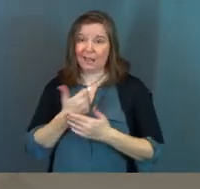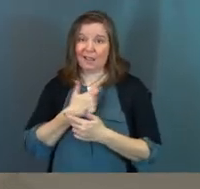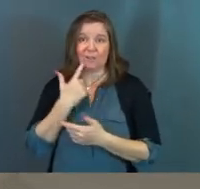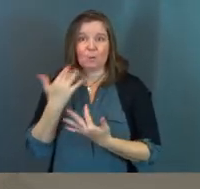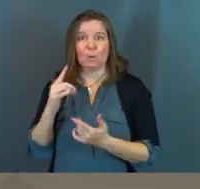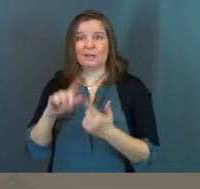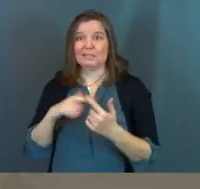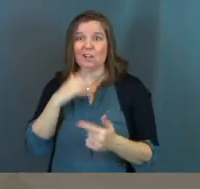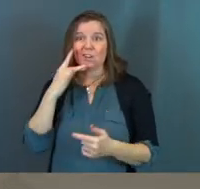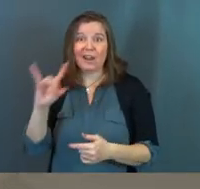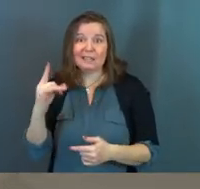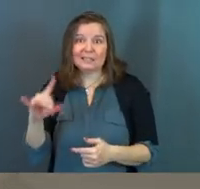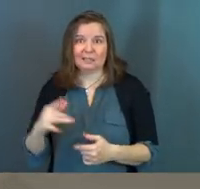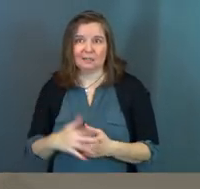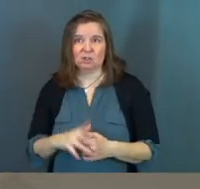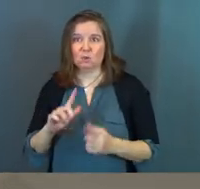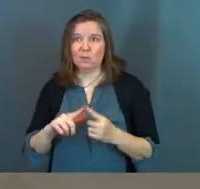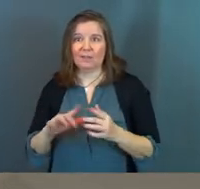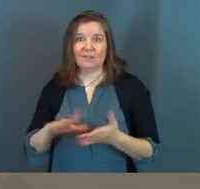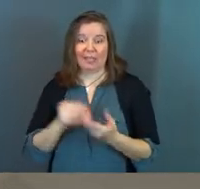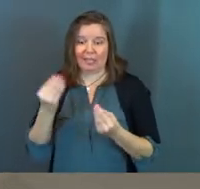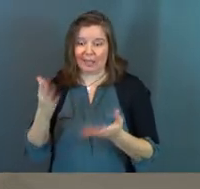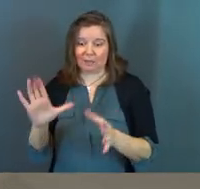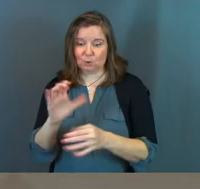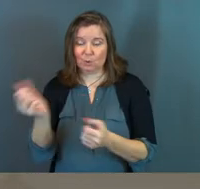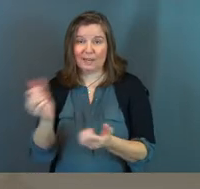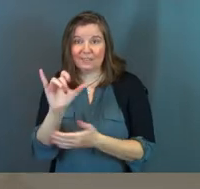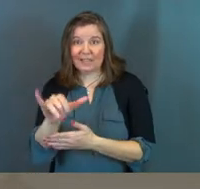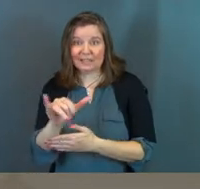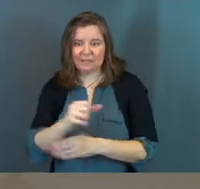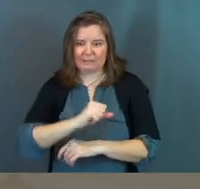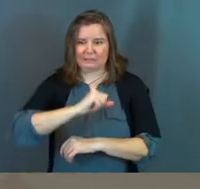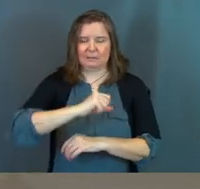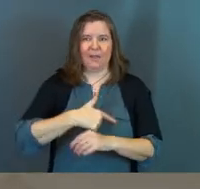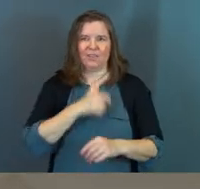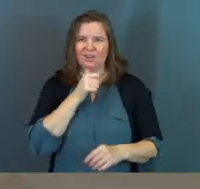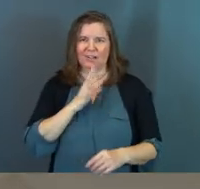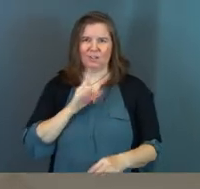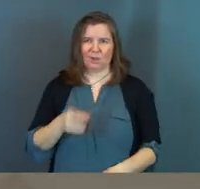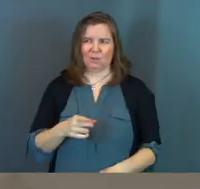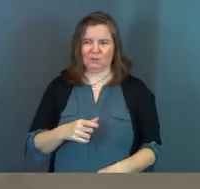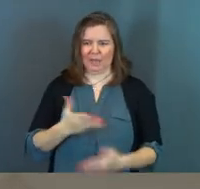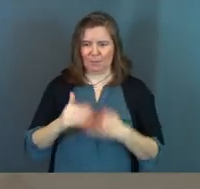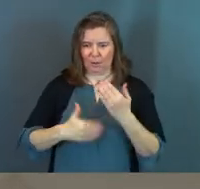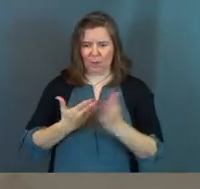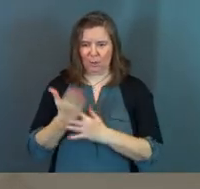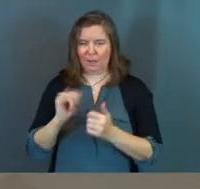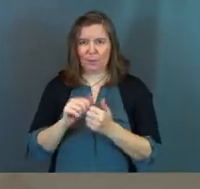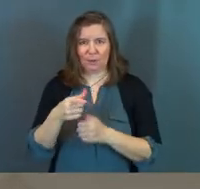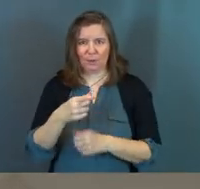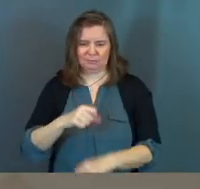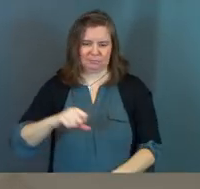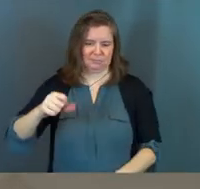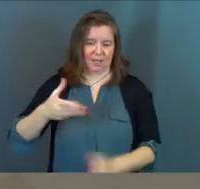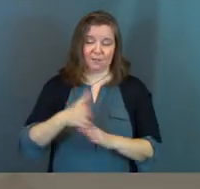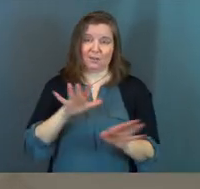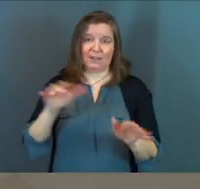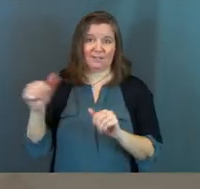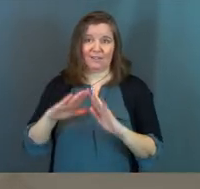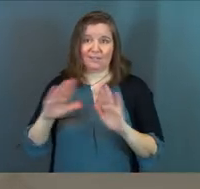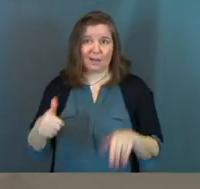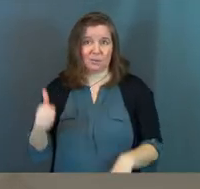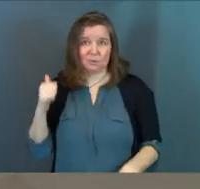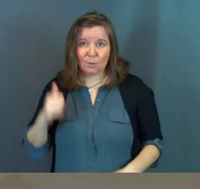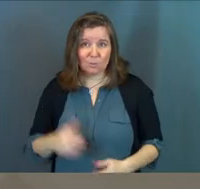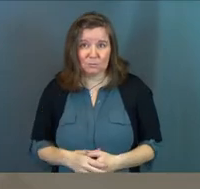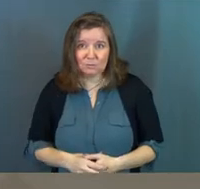you're waiting until they're 18 to even let them do any of that stuff, and they're not going to talk to you and process through that with you after they've left the